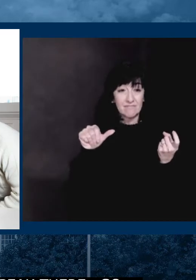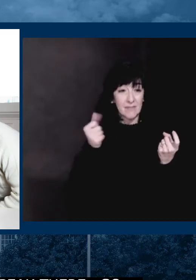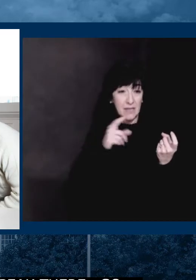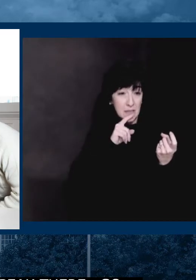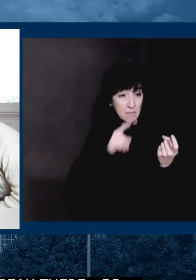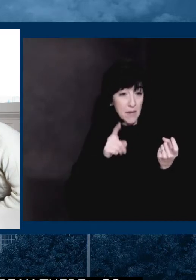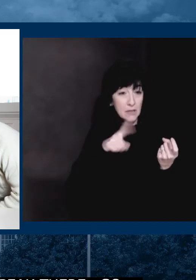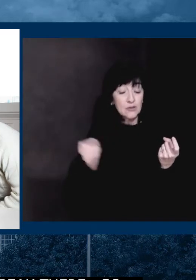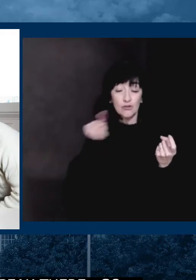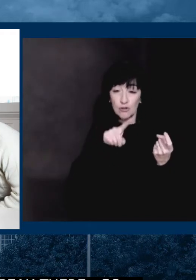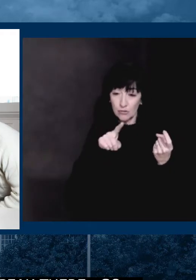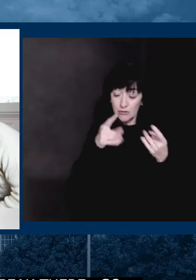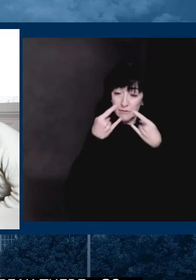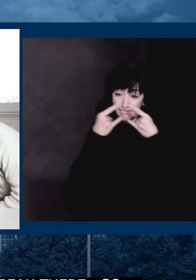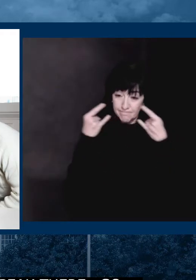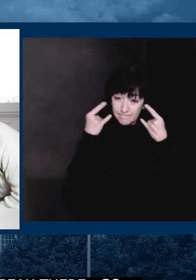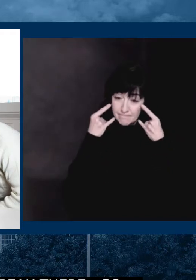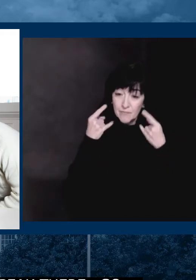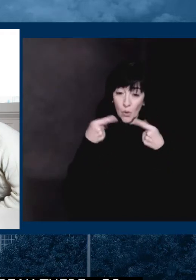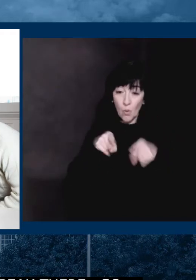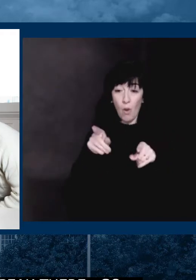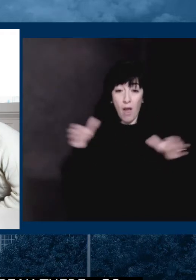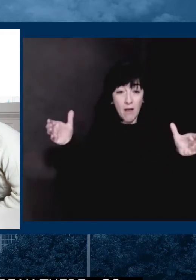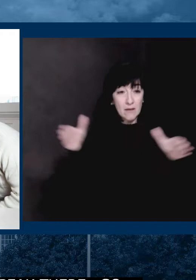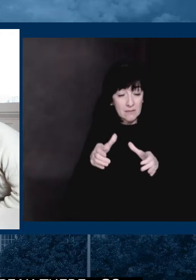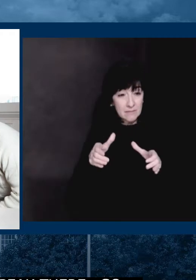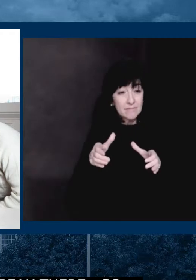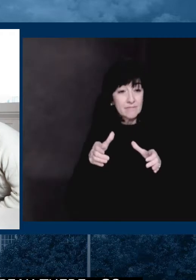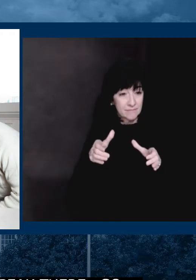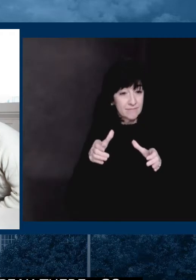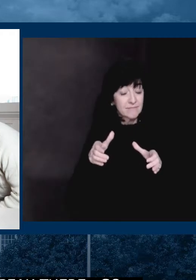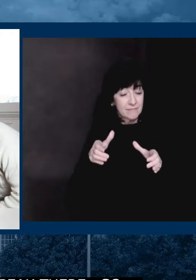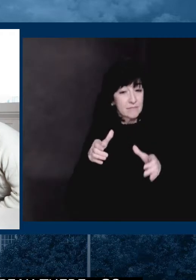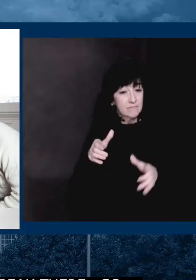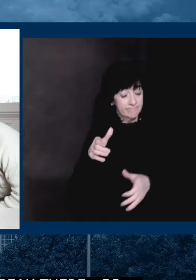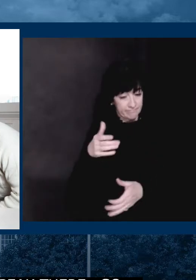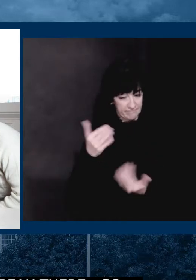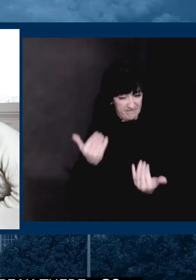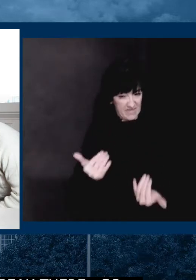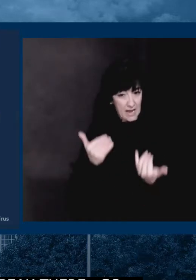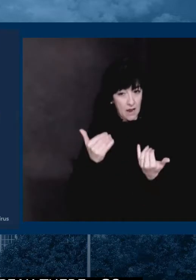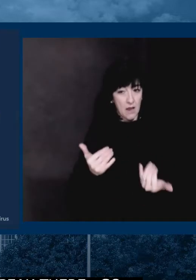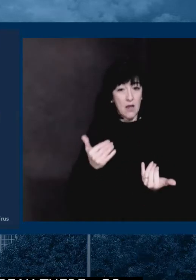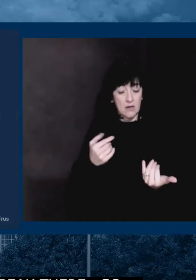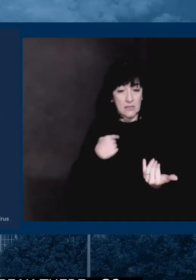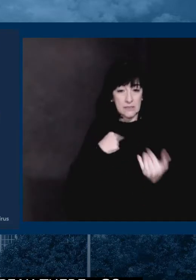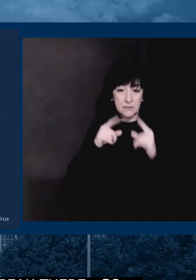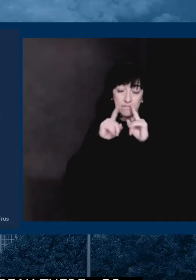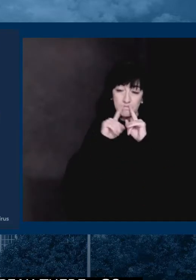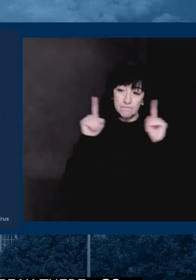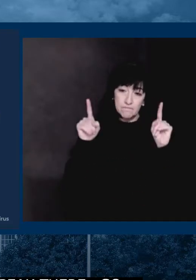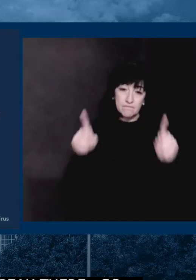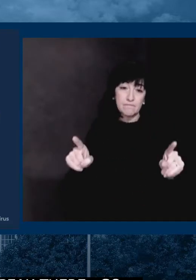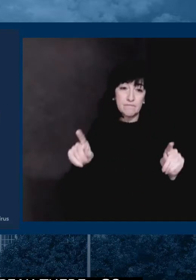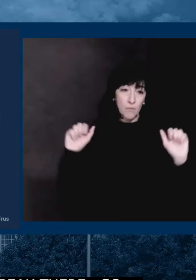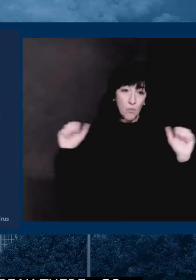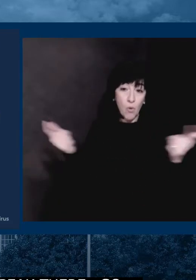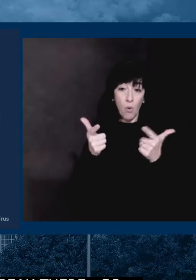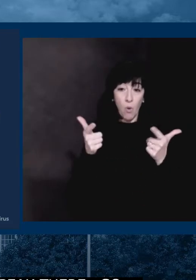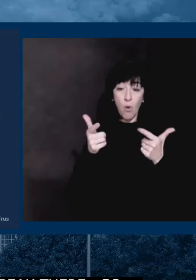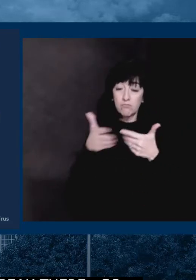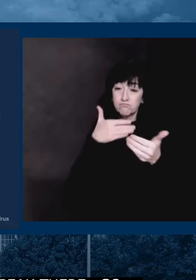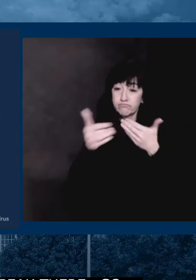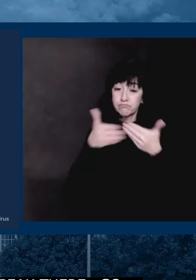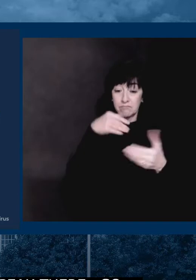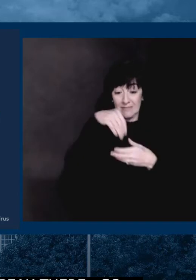face coverings. We do have a universal indoor mask mandate, which is in effect requiring Delawareans to wear a cloth